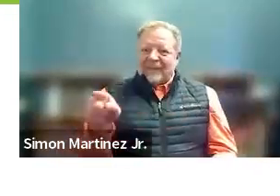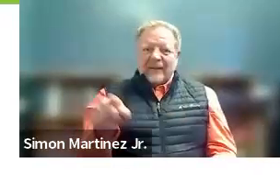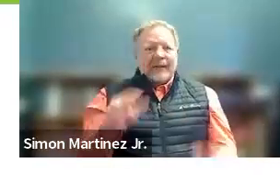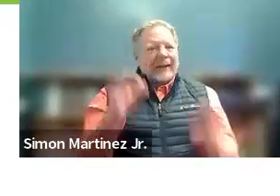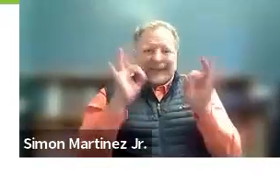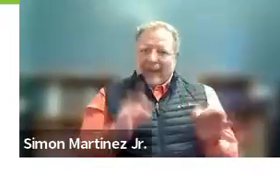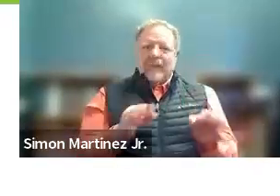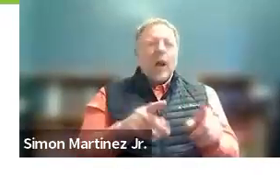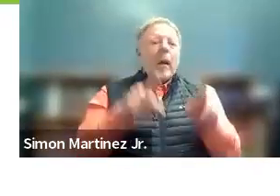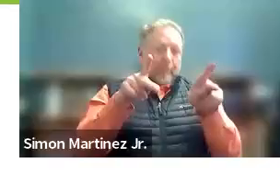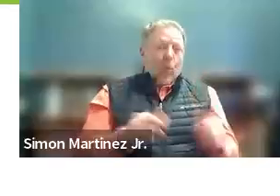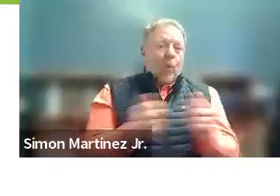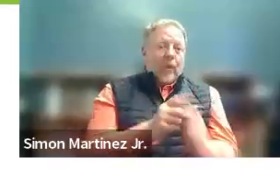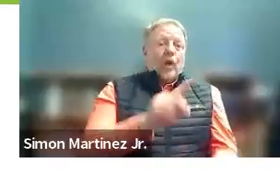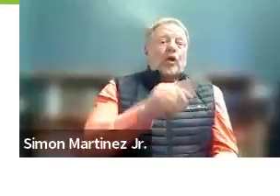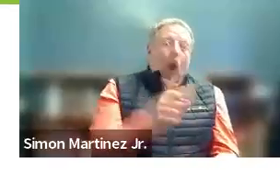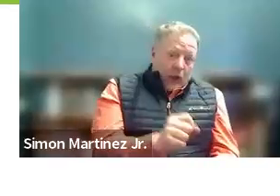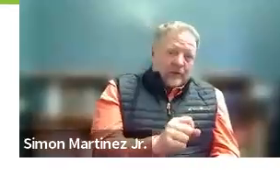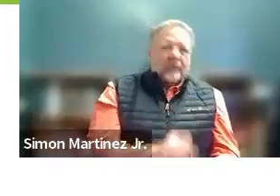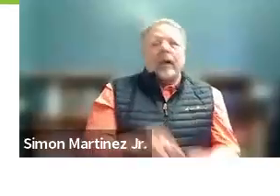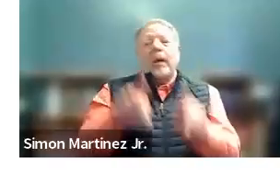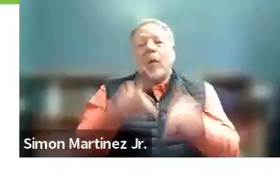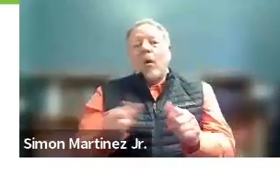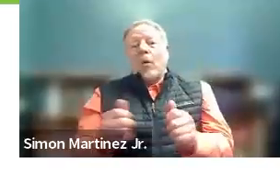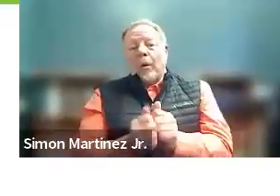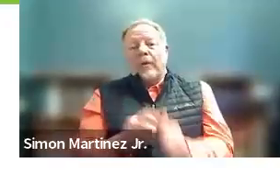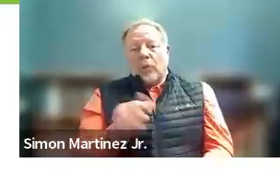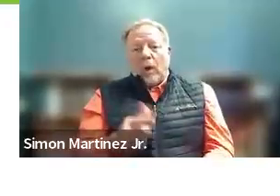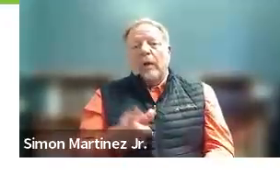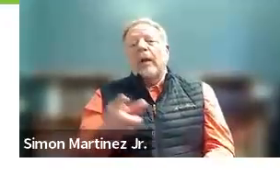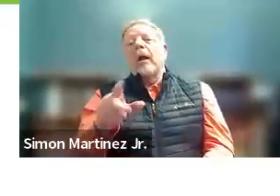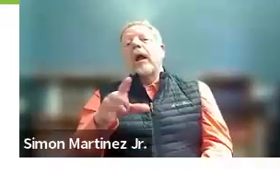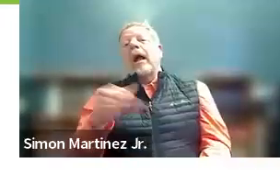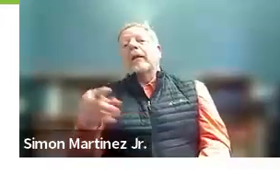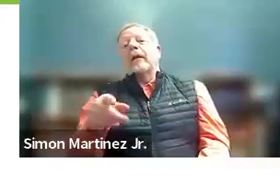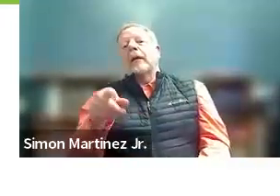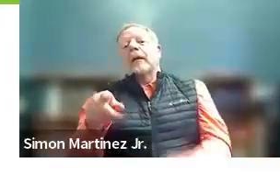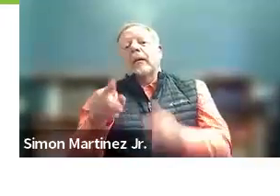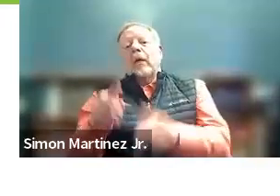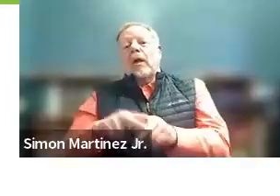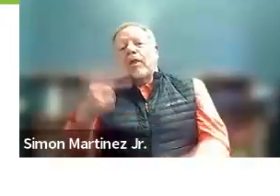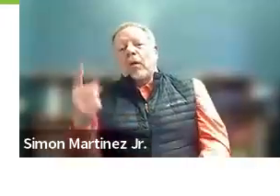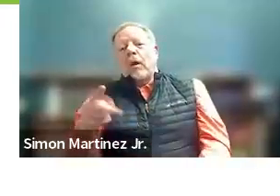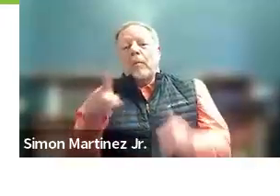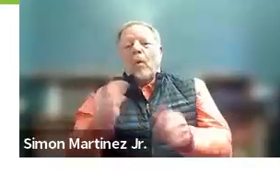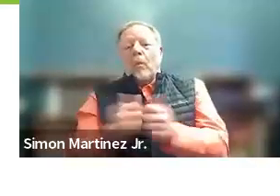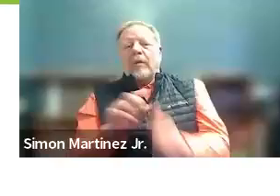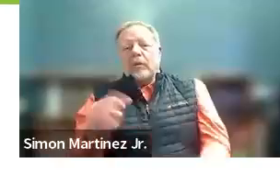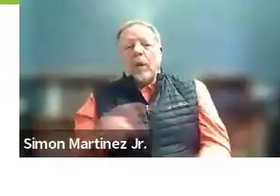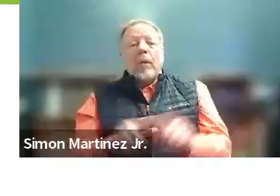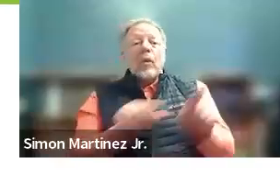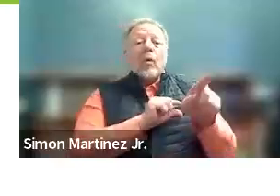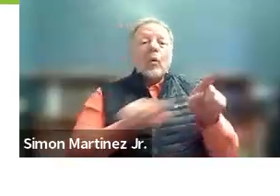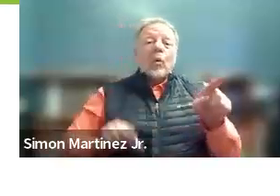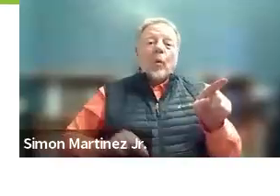definitely person with dog, person with dogs, and person with dog on the third one. But the queen